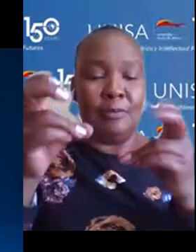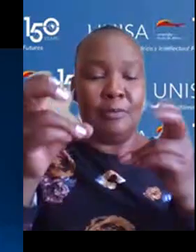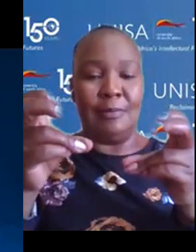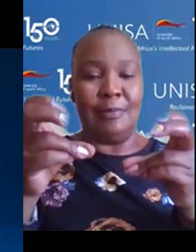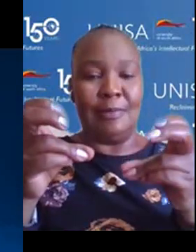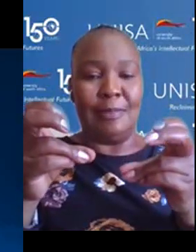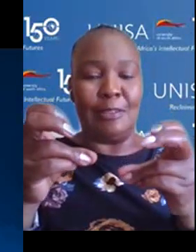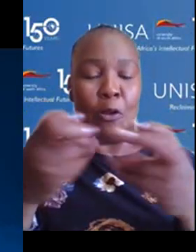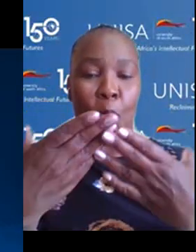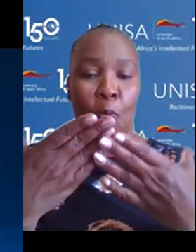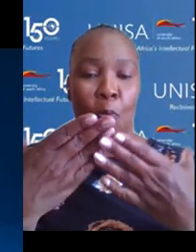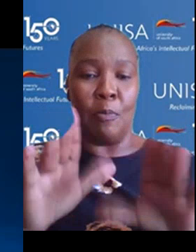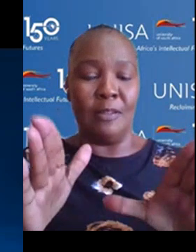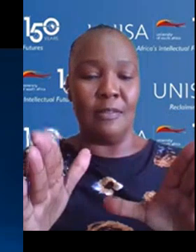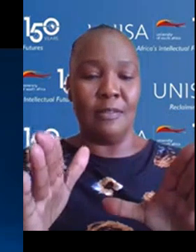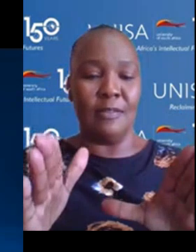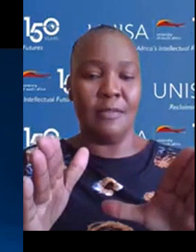open it,